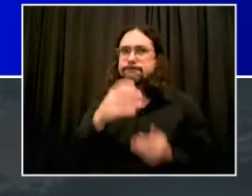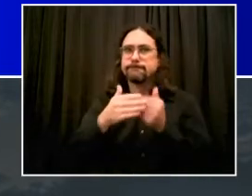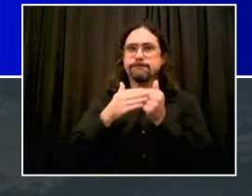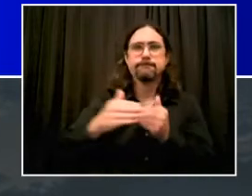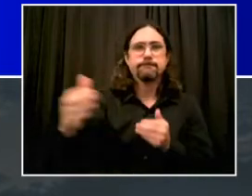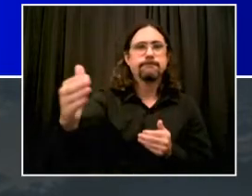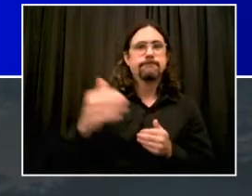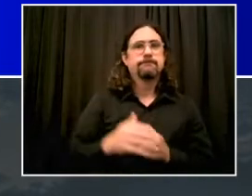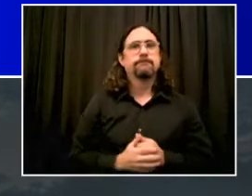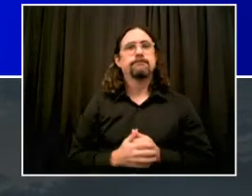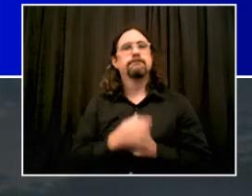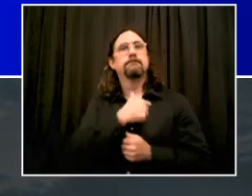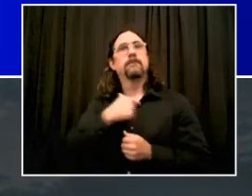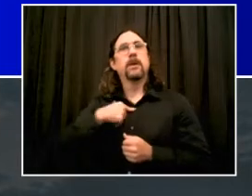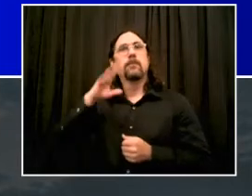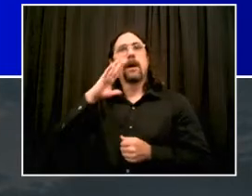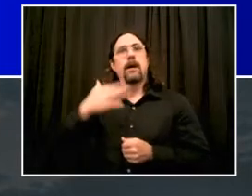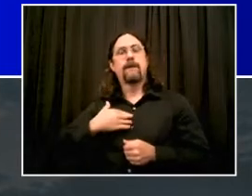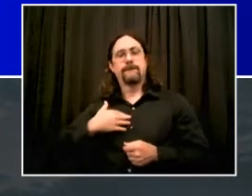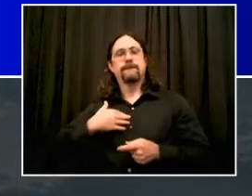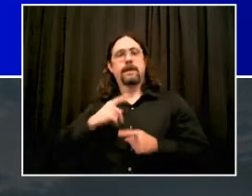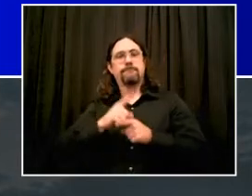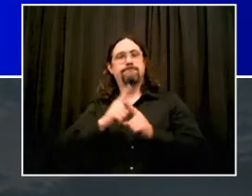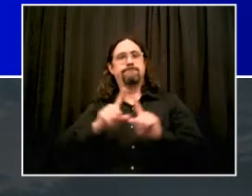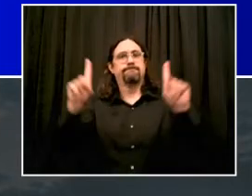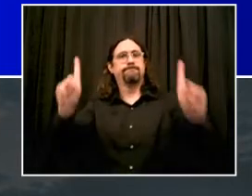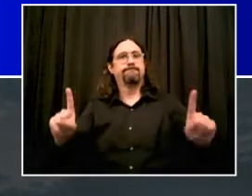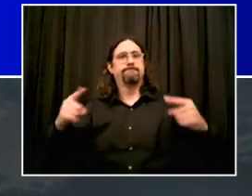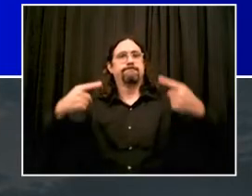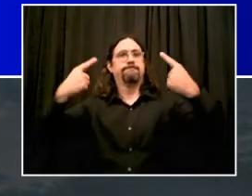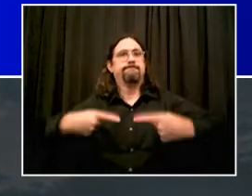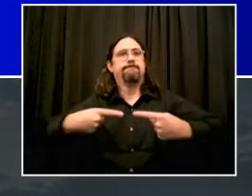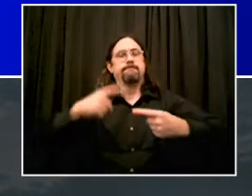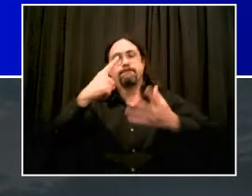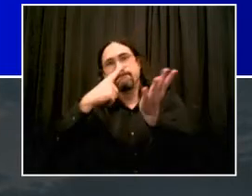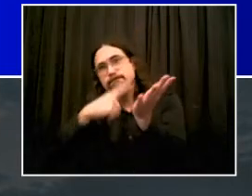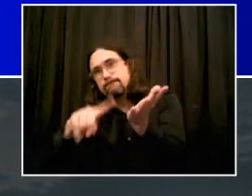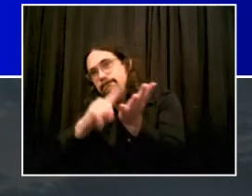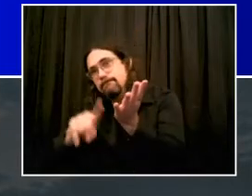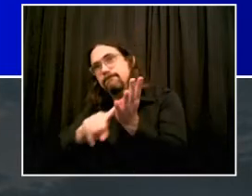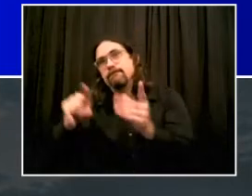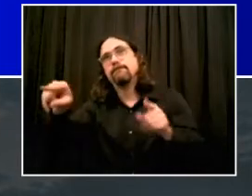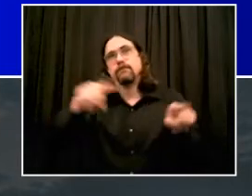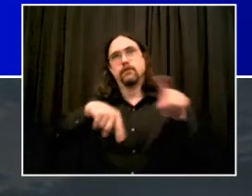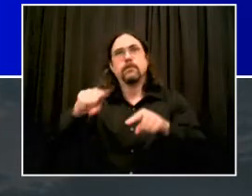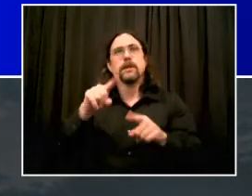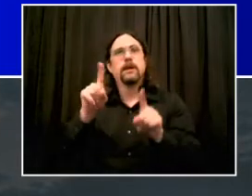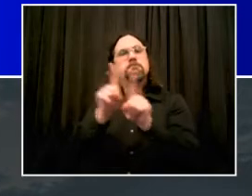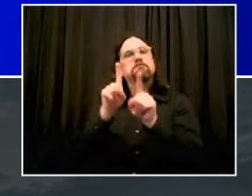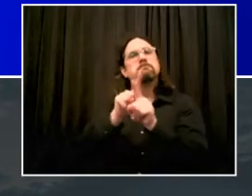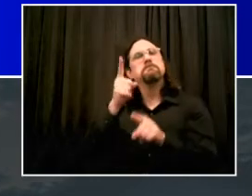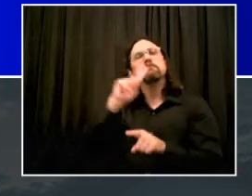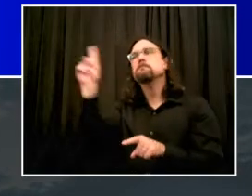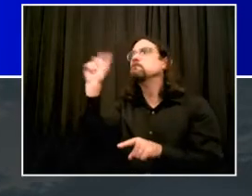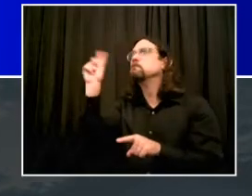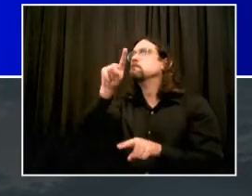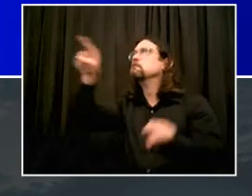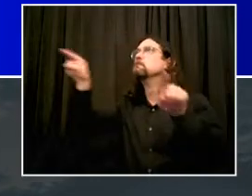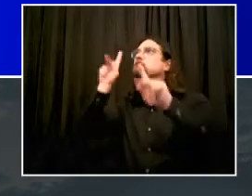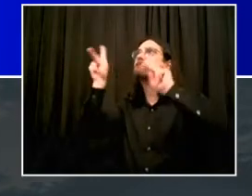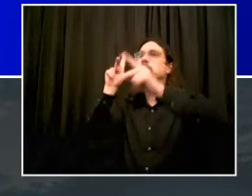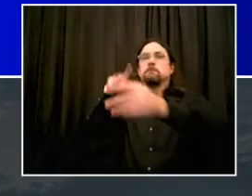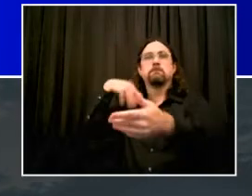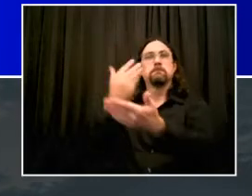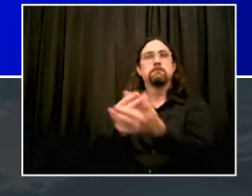information about the quarantine. They will be reminded that it is required, not optional. They'll be reminded that failure